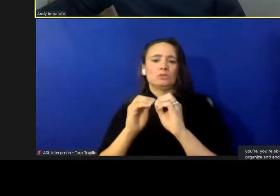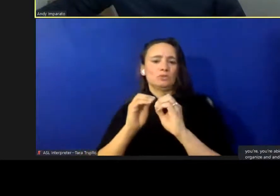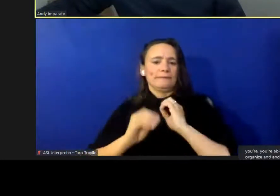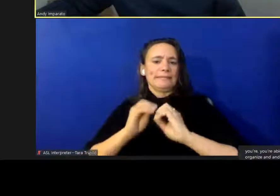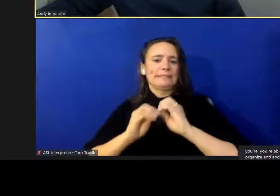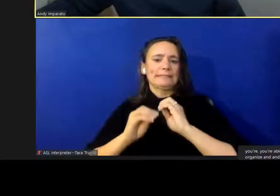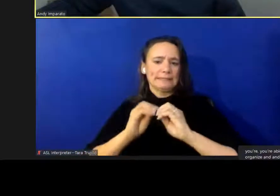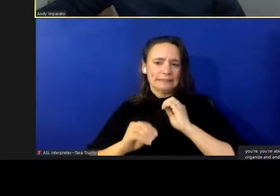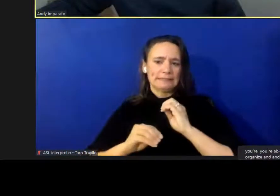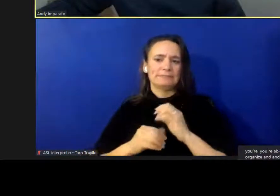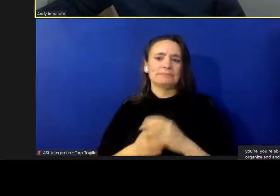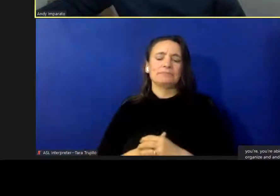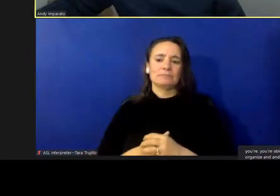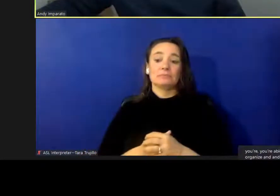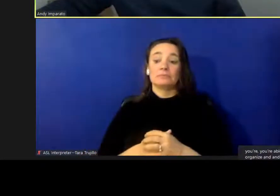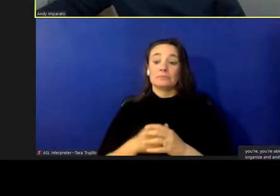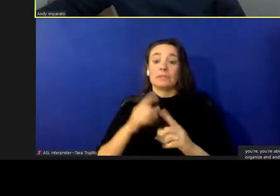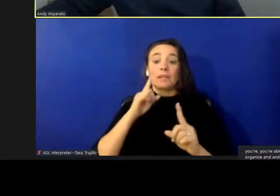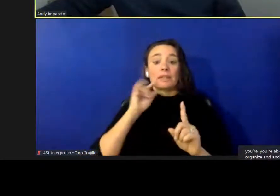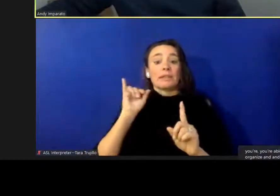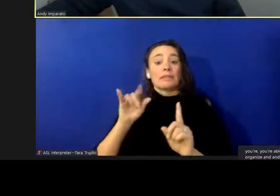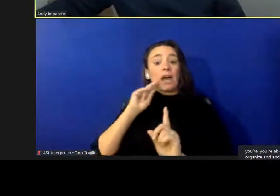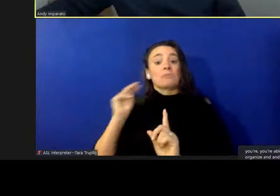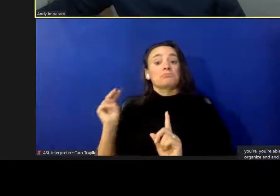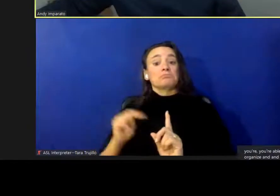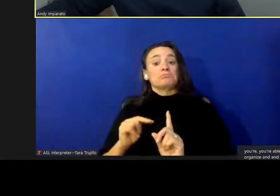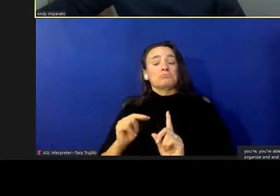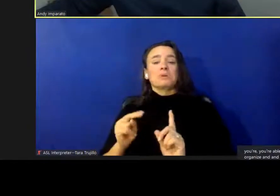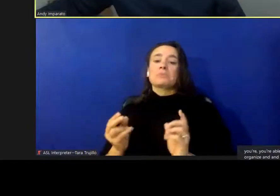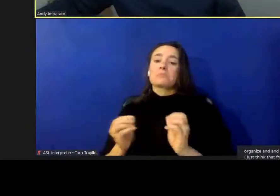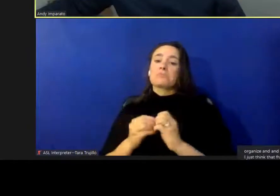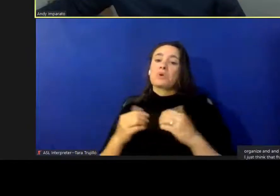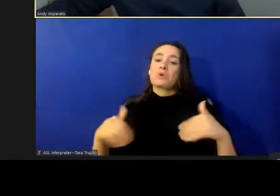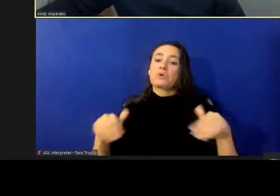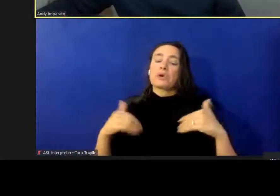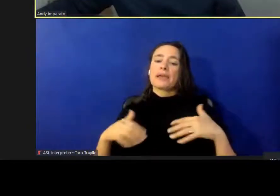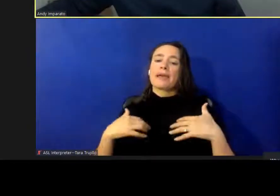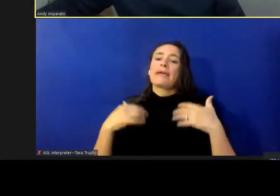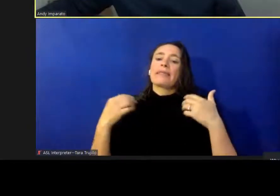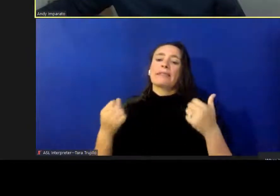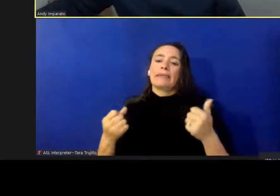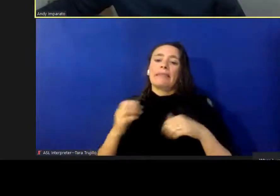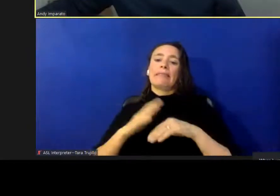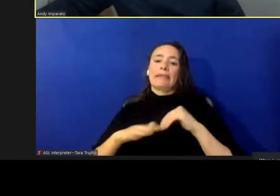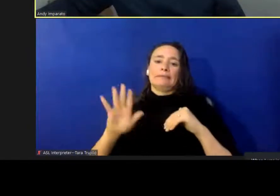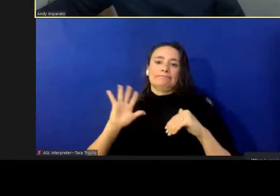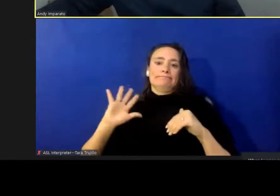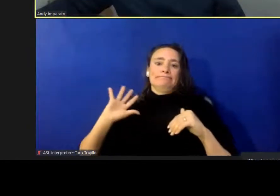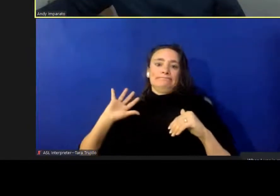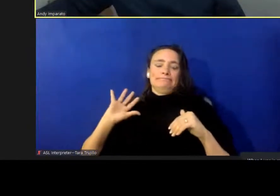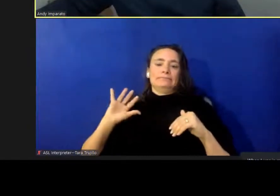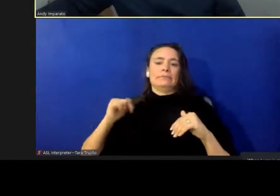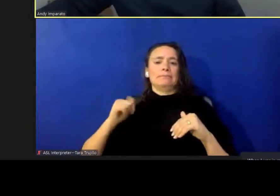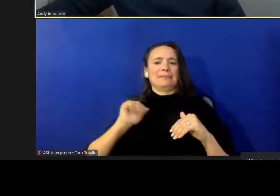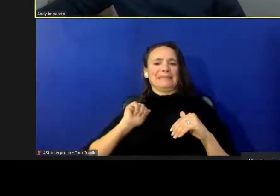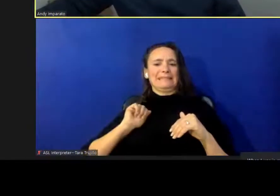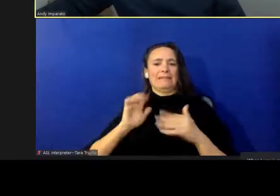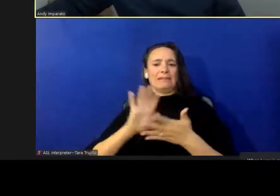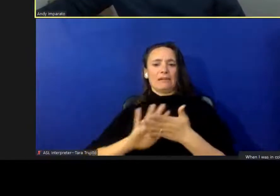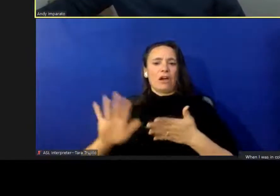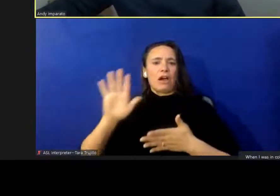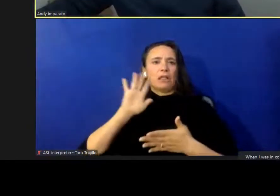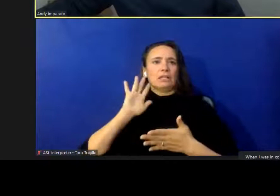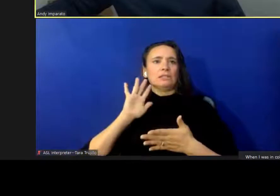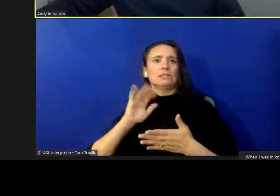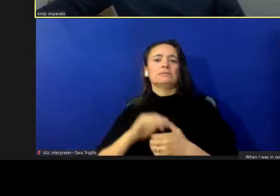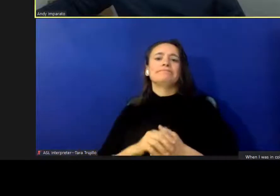think that frame is a much healthier frame. When I was in college, kids would get, because